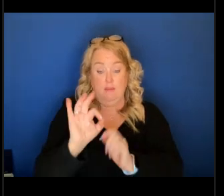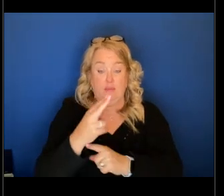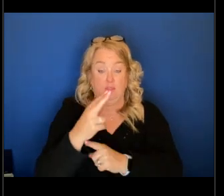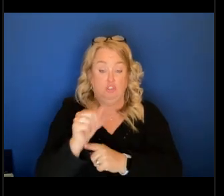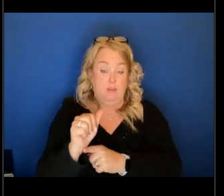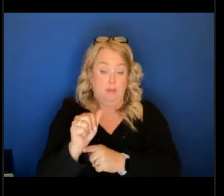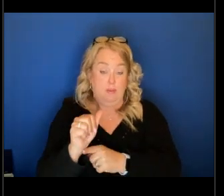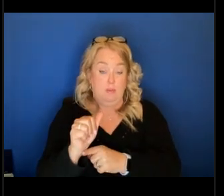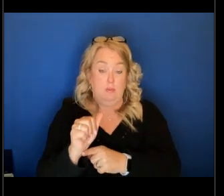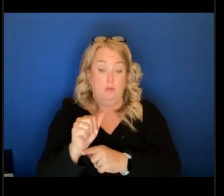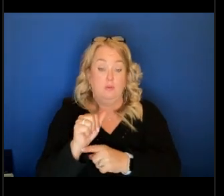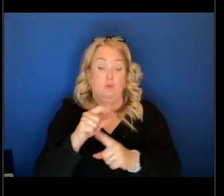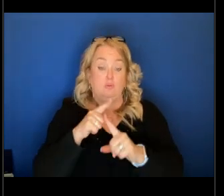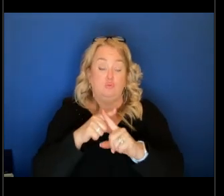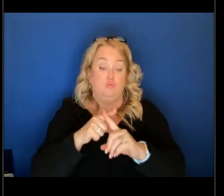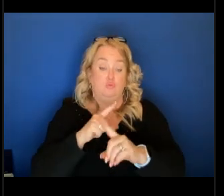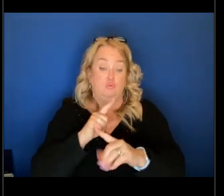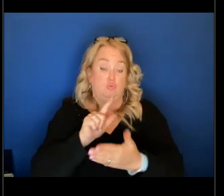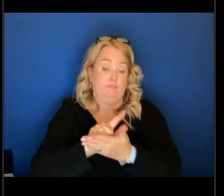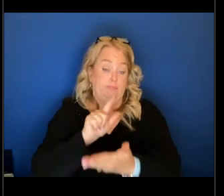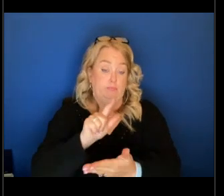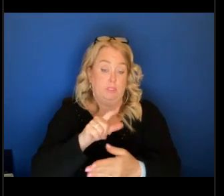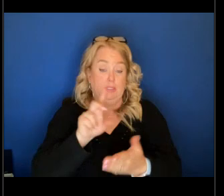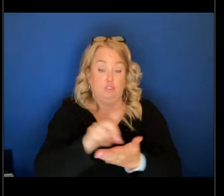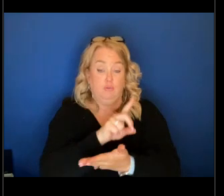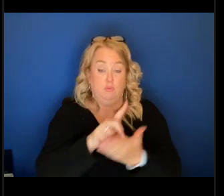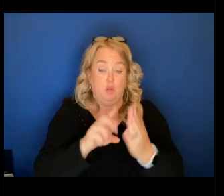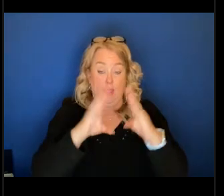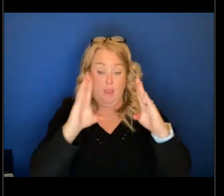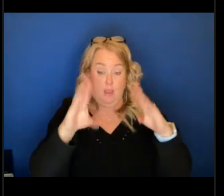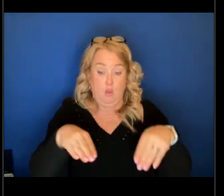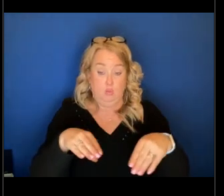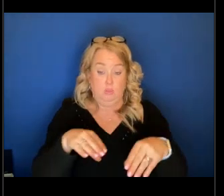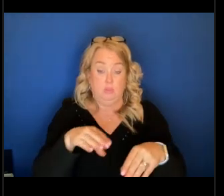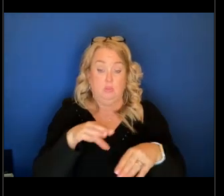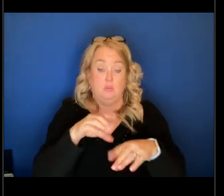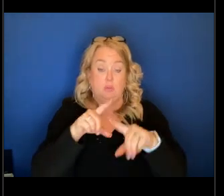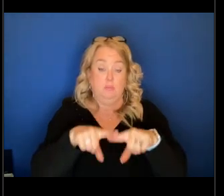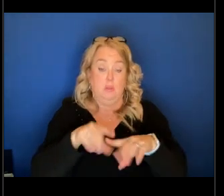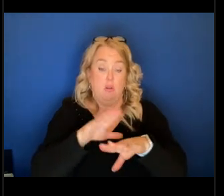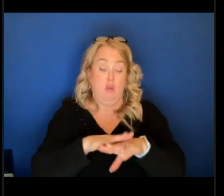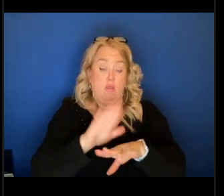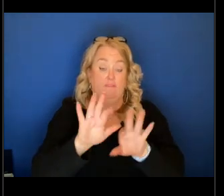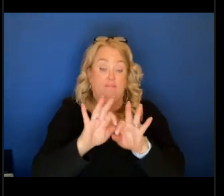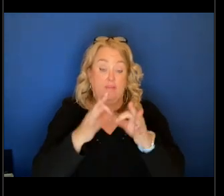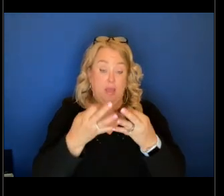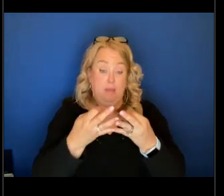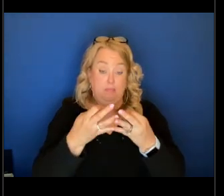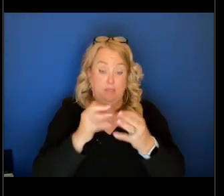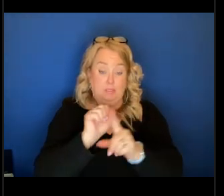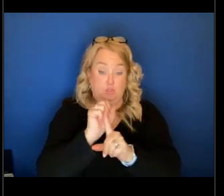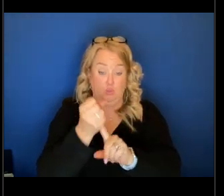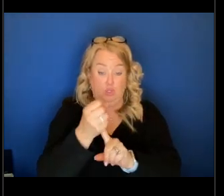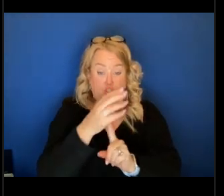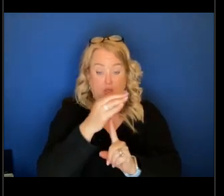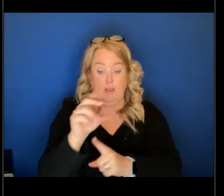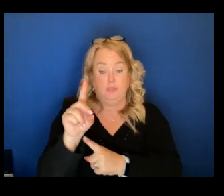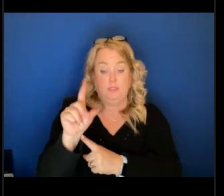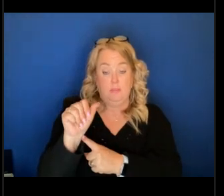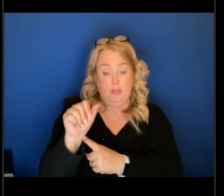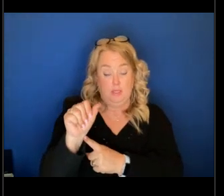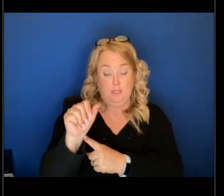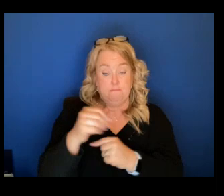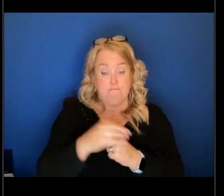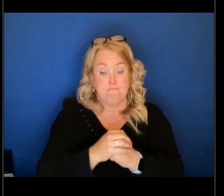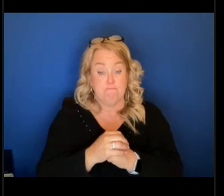FHA coverage to prohibit discriminatory housing practices based on familial status and